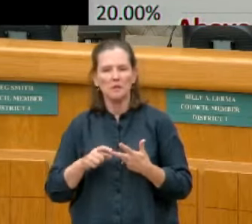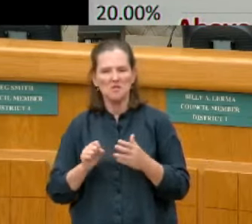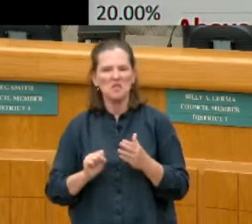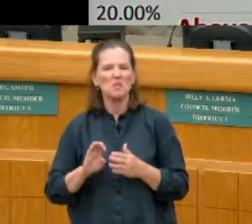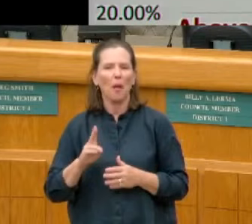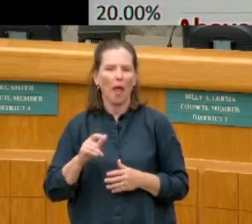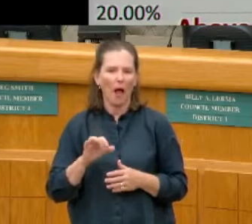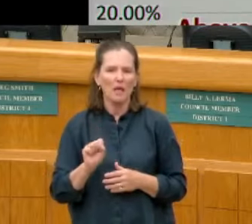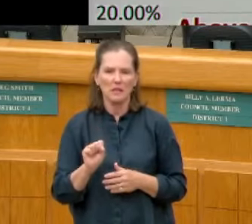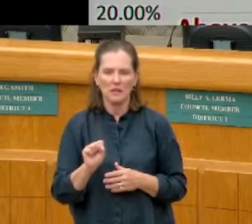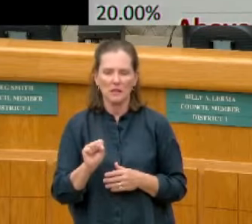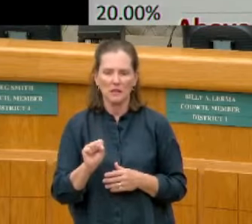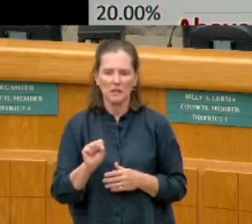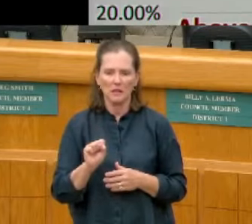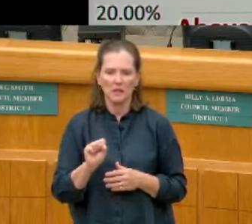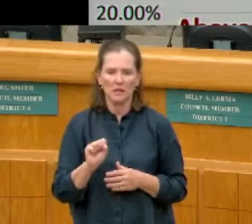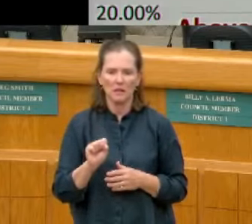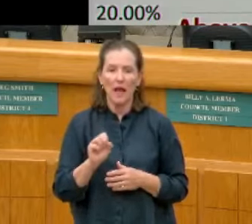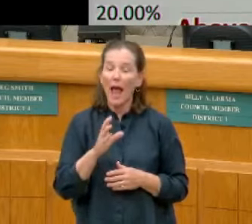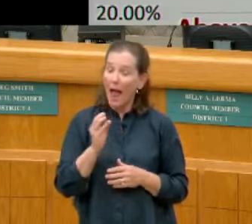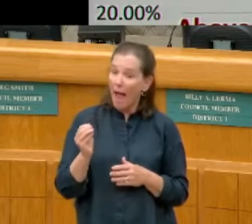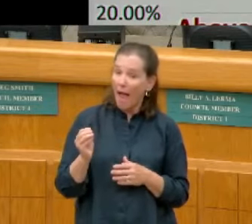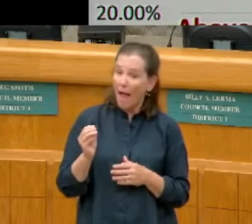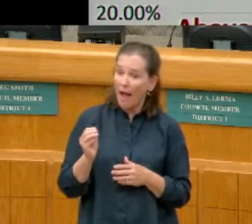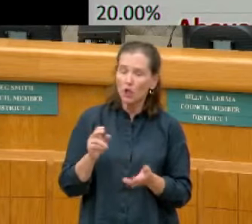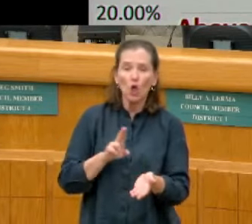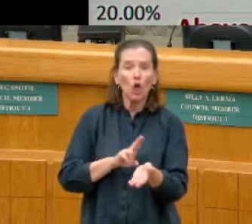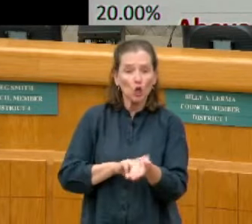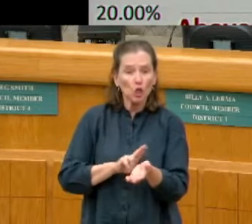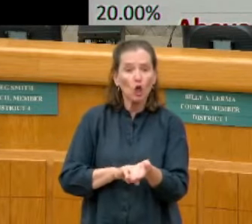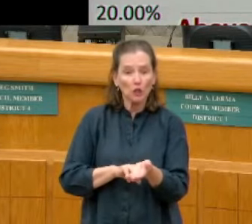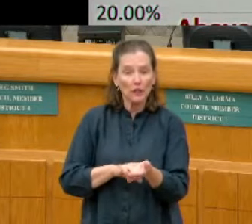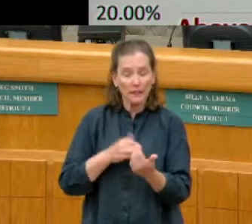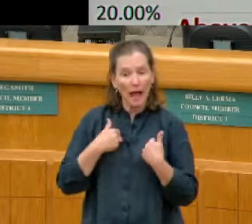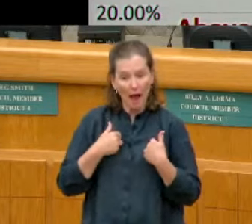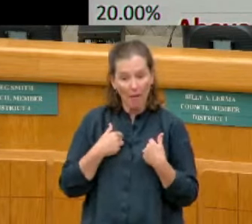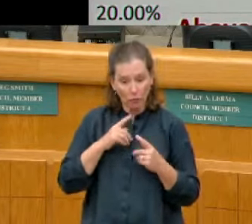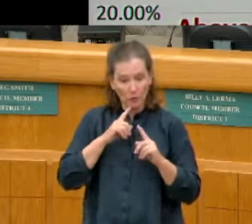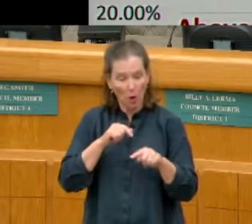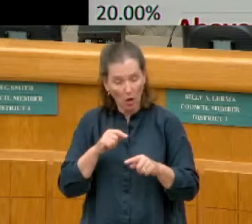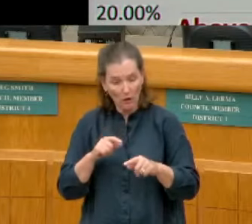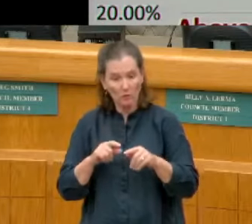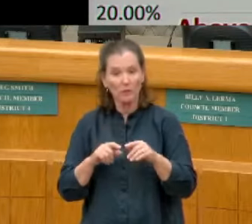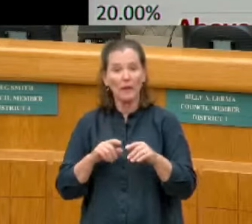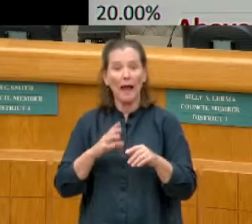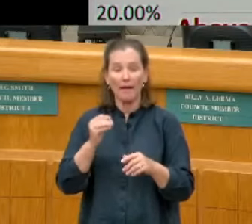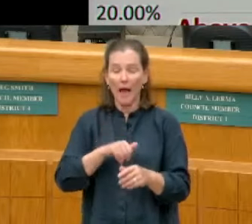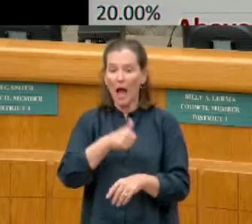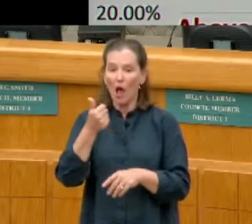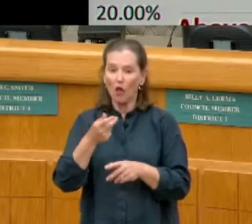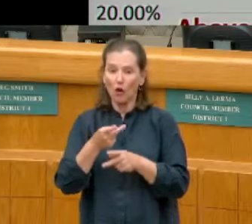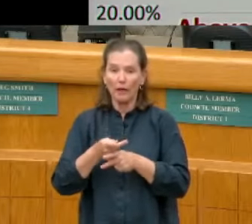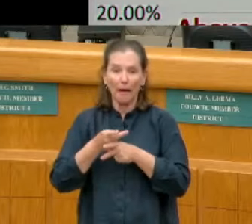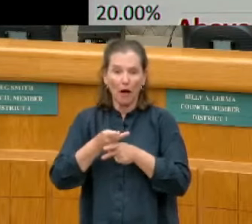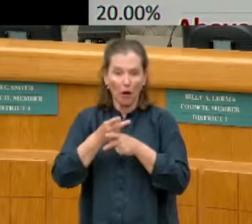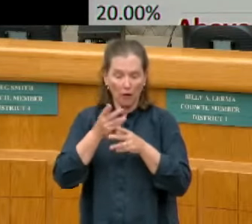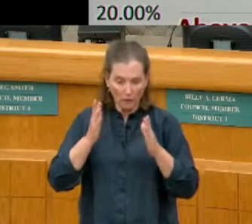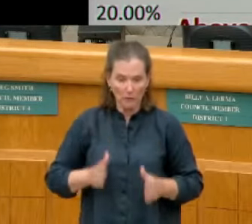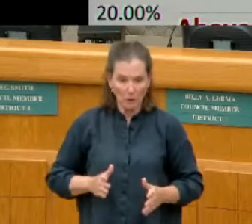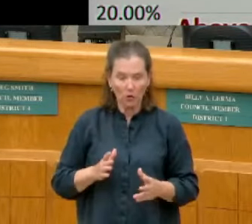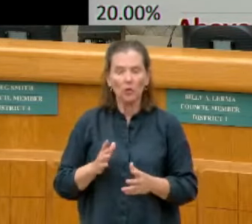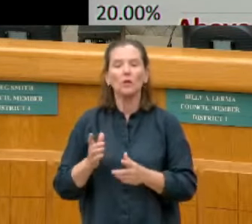nurses and healthcare professionals have responded to our calls to serve, and we are grateful. And some were retired, some